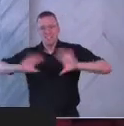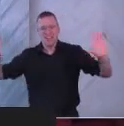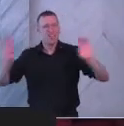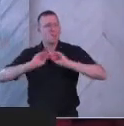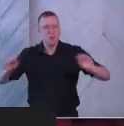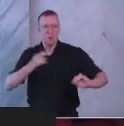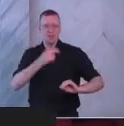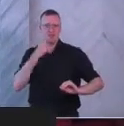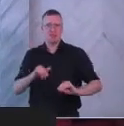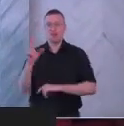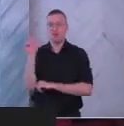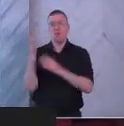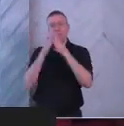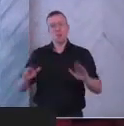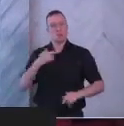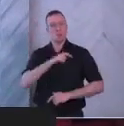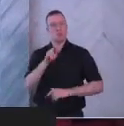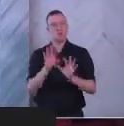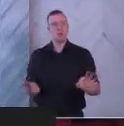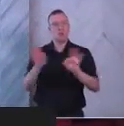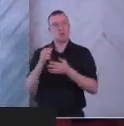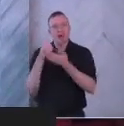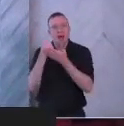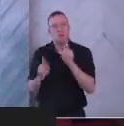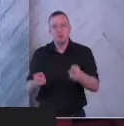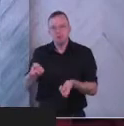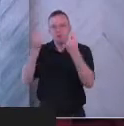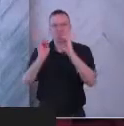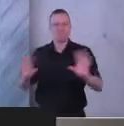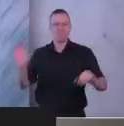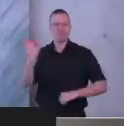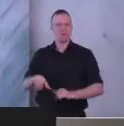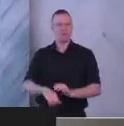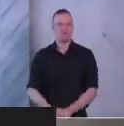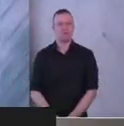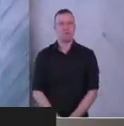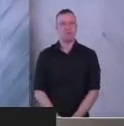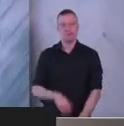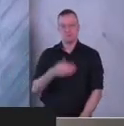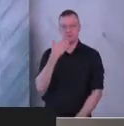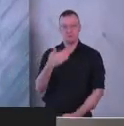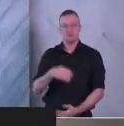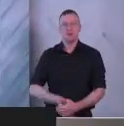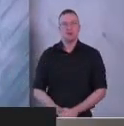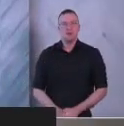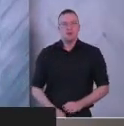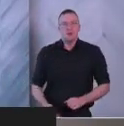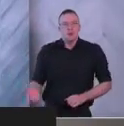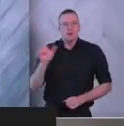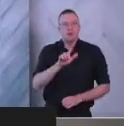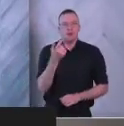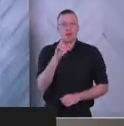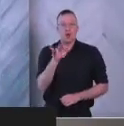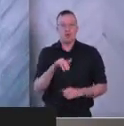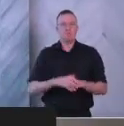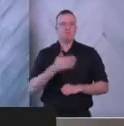Islam is a peaceful religion, and we need to help people understand that. Thank you, Waji. And this question to Gary, please.